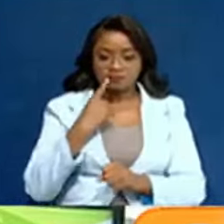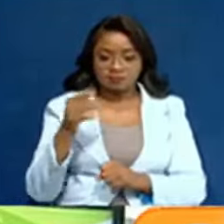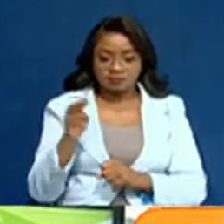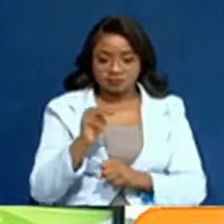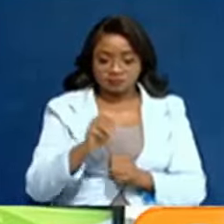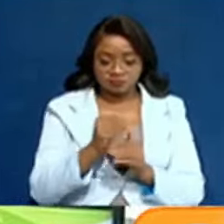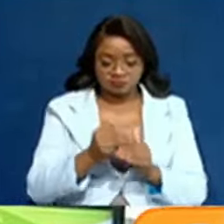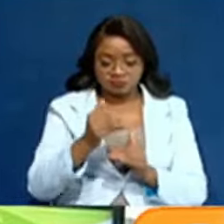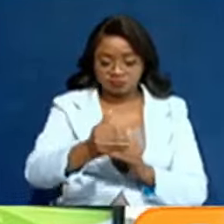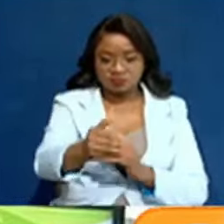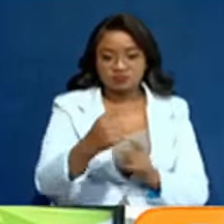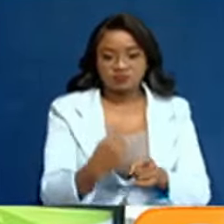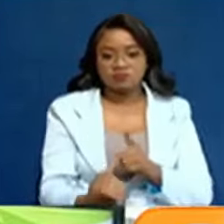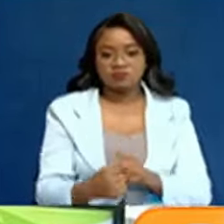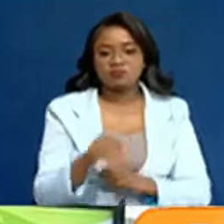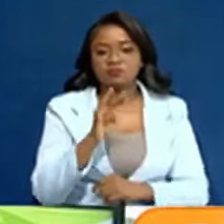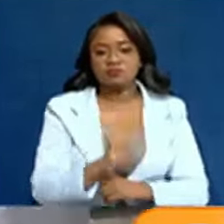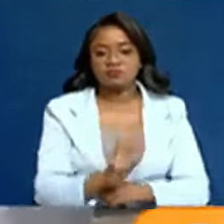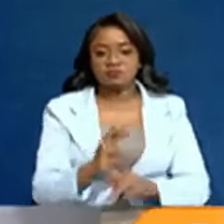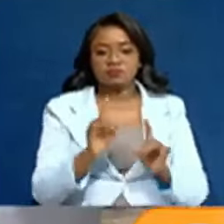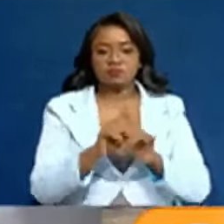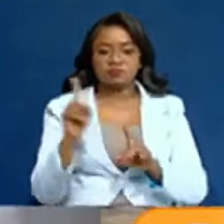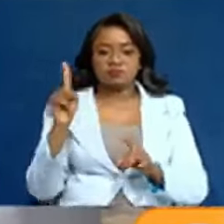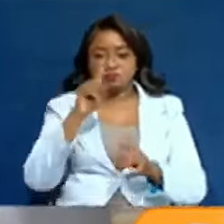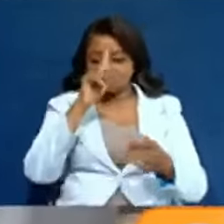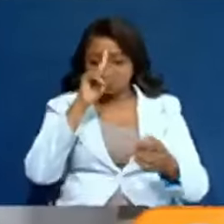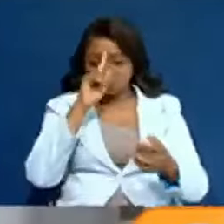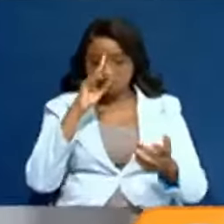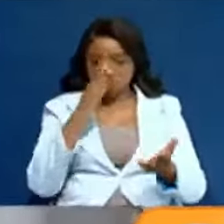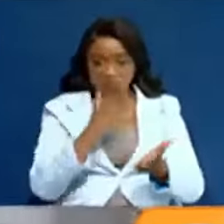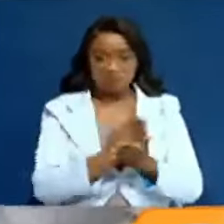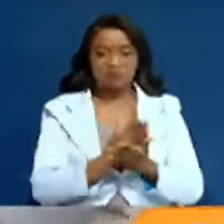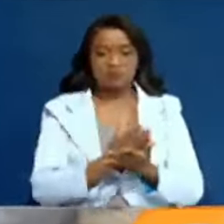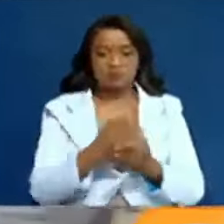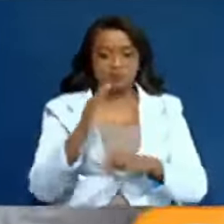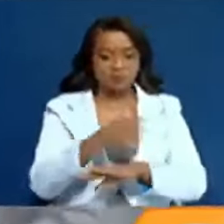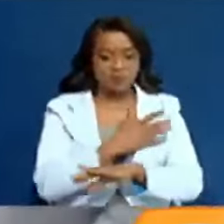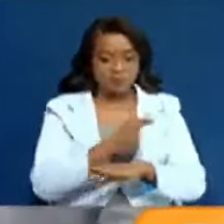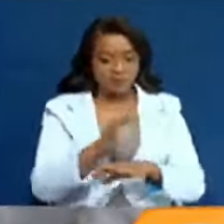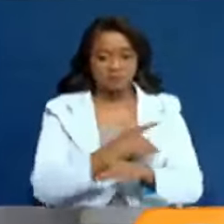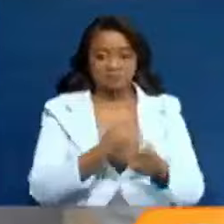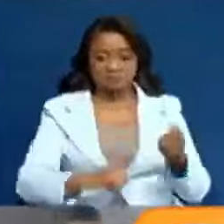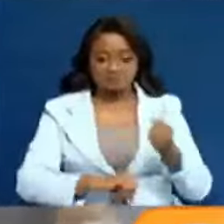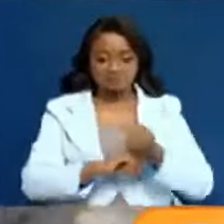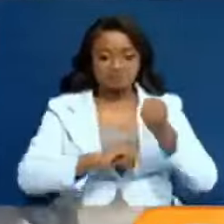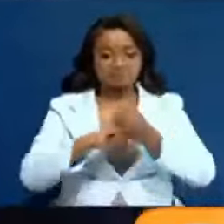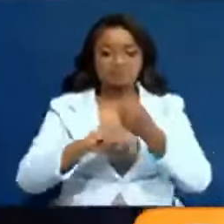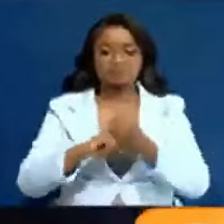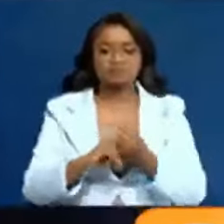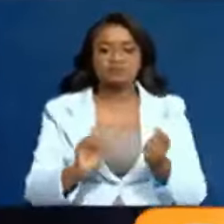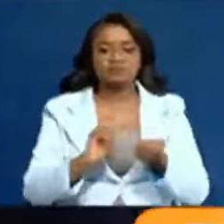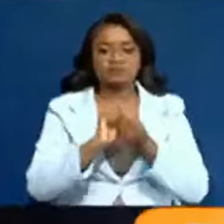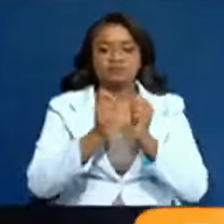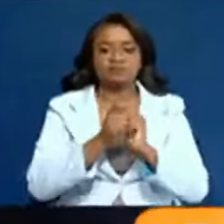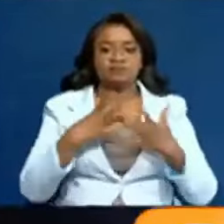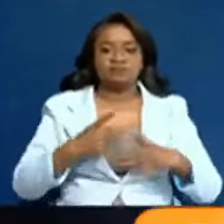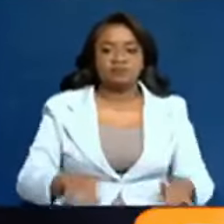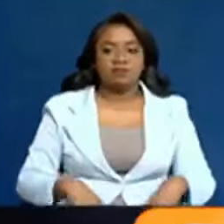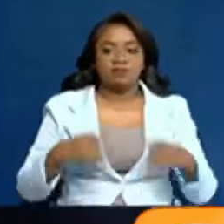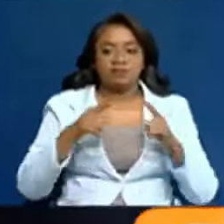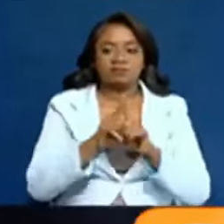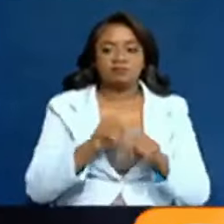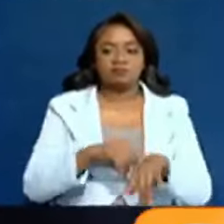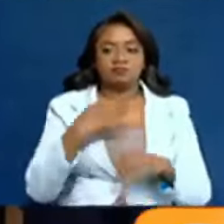4 years. The partnership highlights the bank's belief in the role of music and education in transforming lives. During the festival in